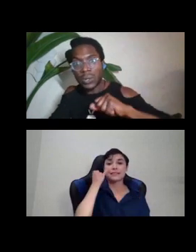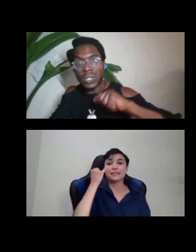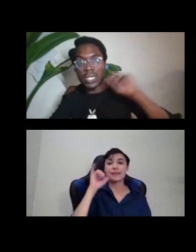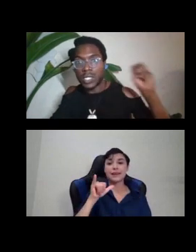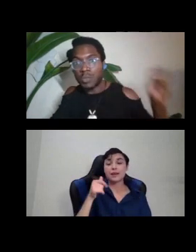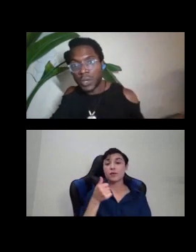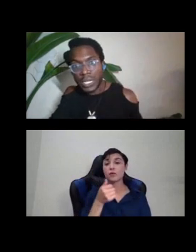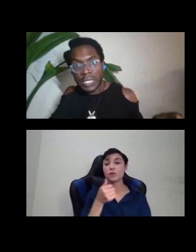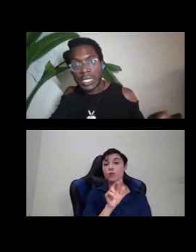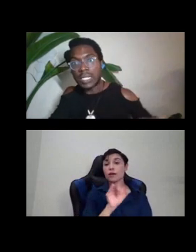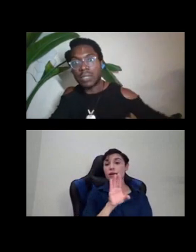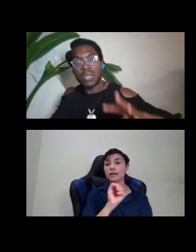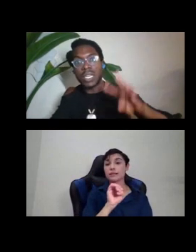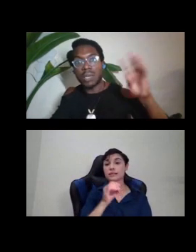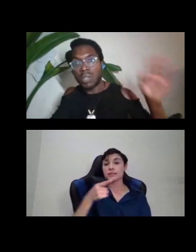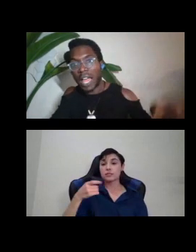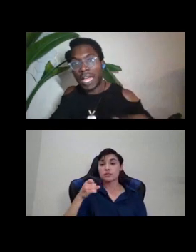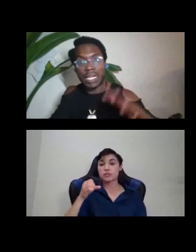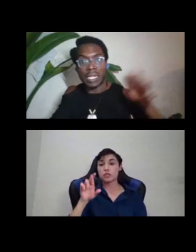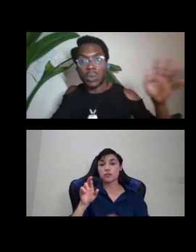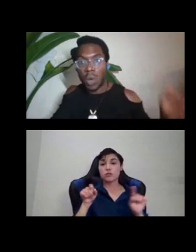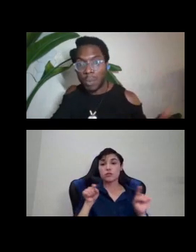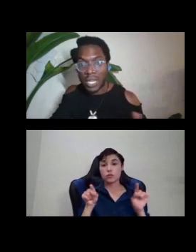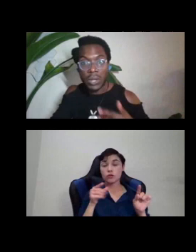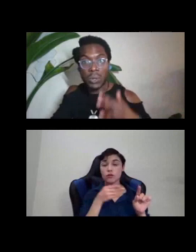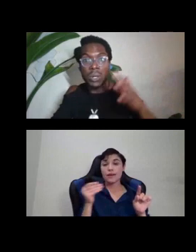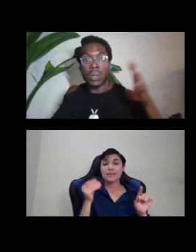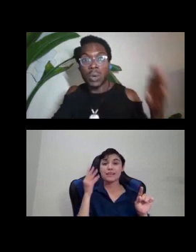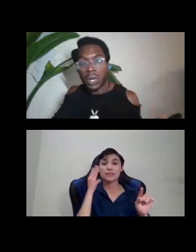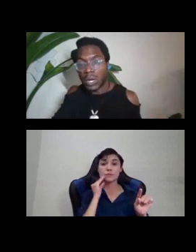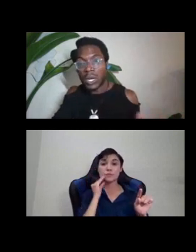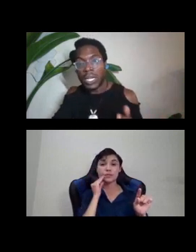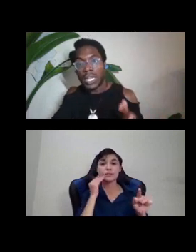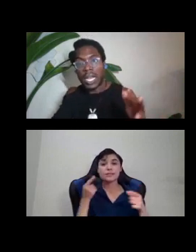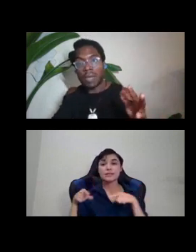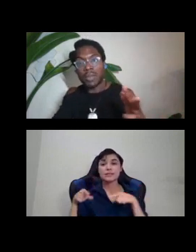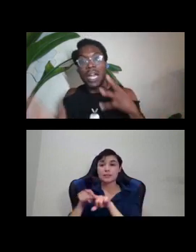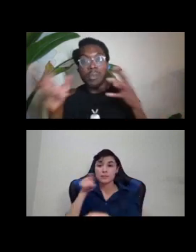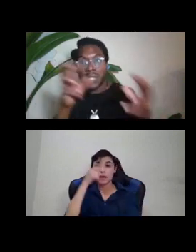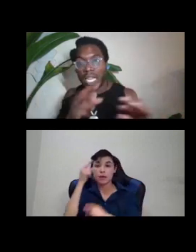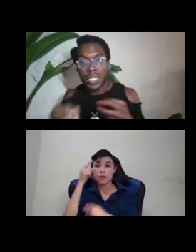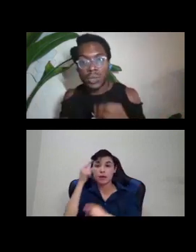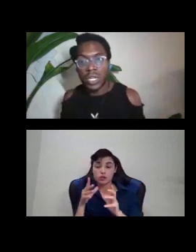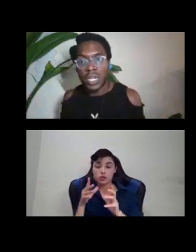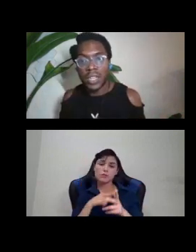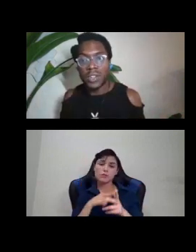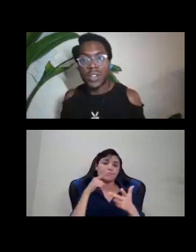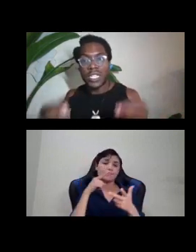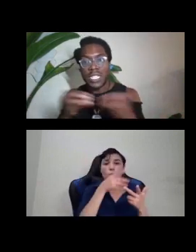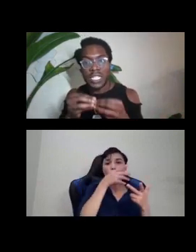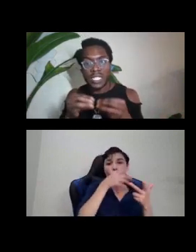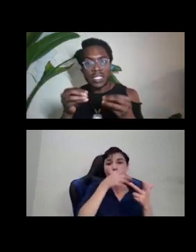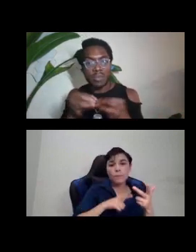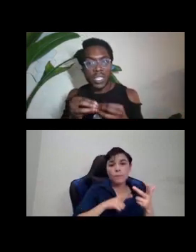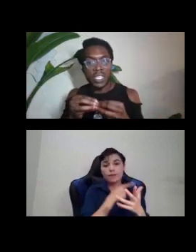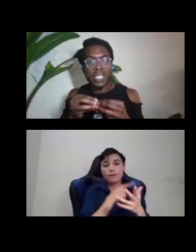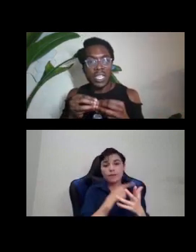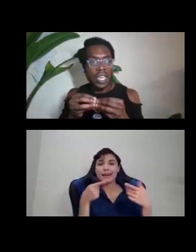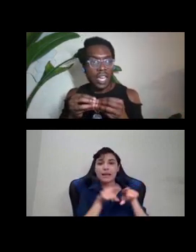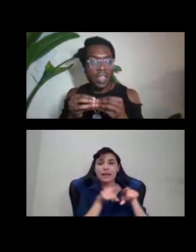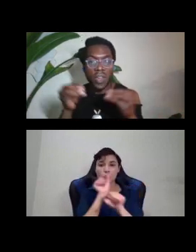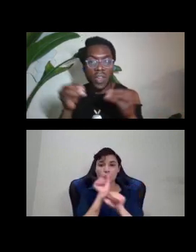gender, or the experiences of being Black and a woman or a worker, complicated one another and needed to